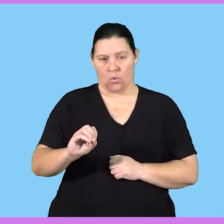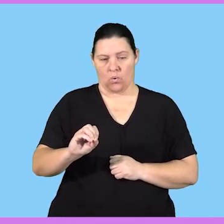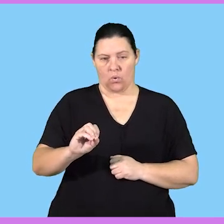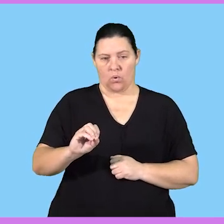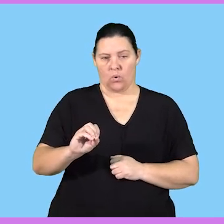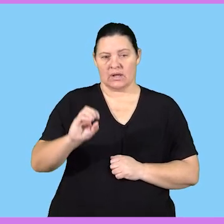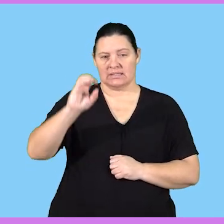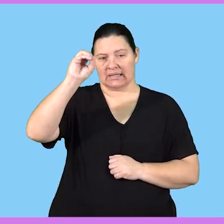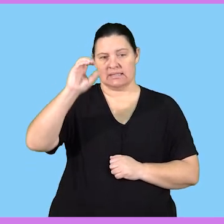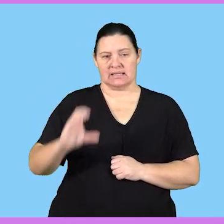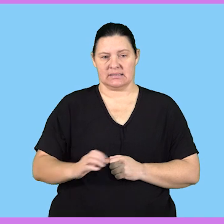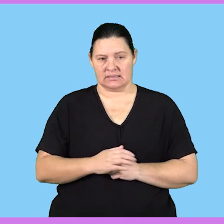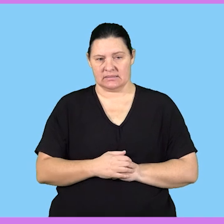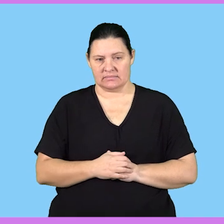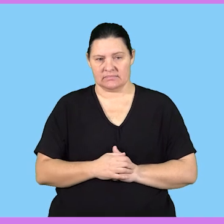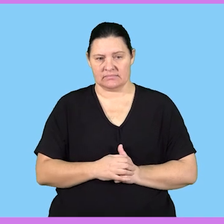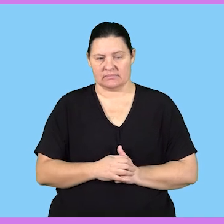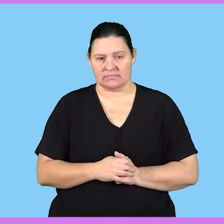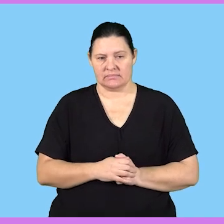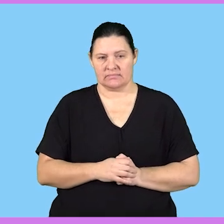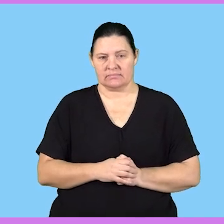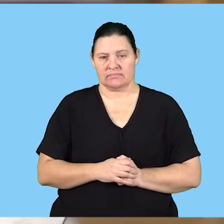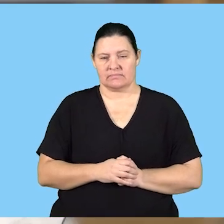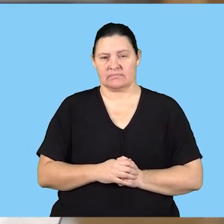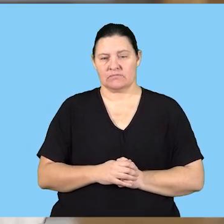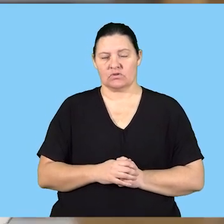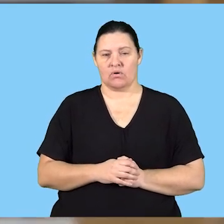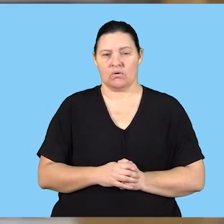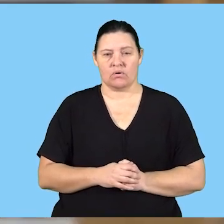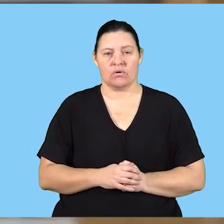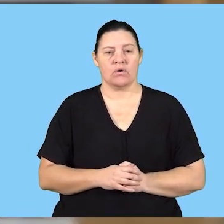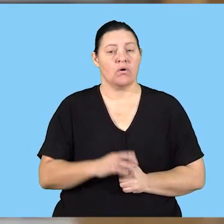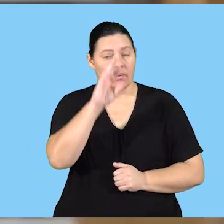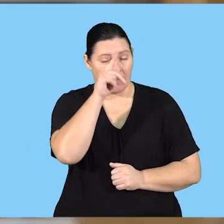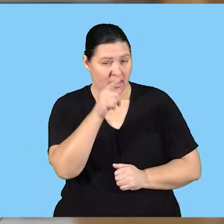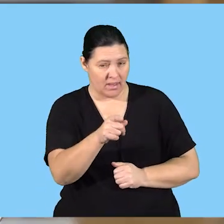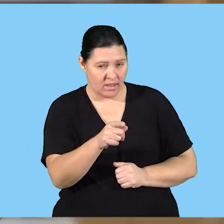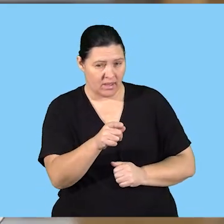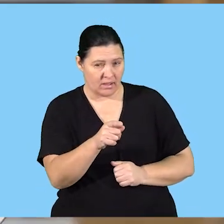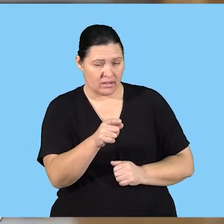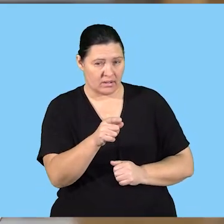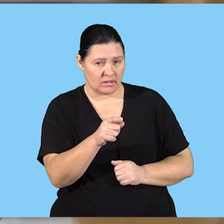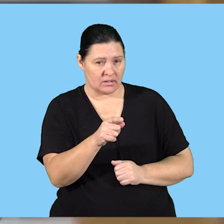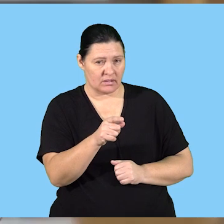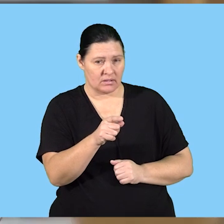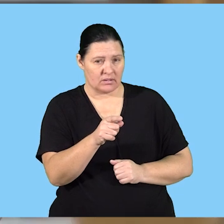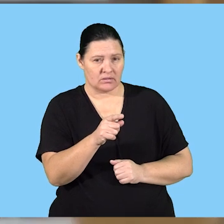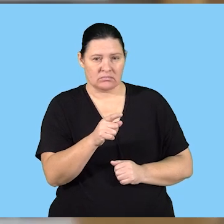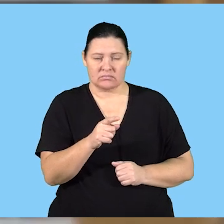we're calculating degrees Celsius. All right, so I hope that makes sense. Remember, learners, you are